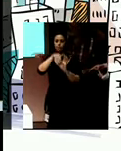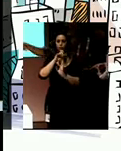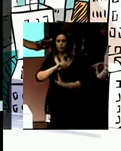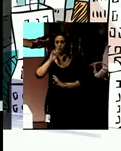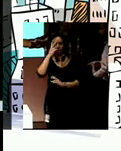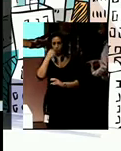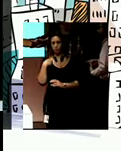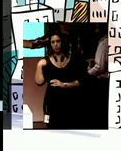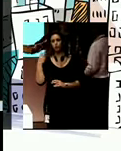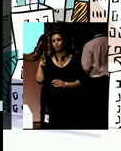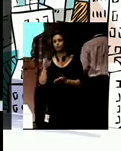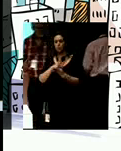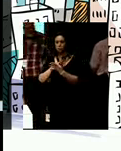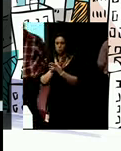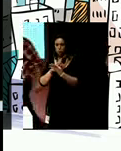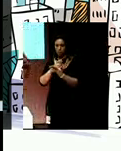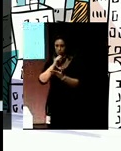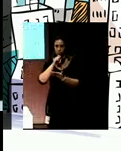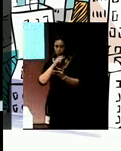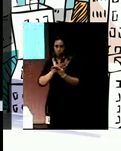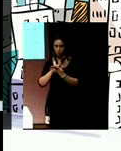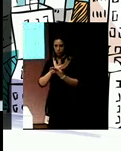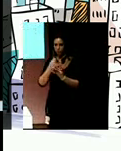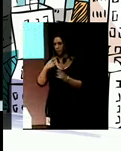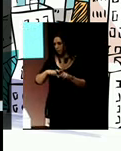technosite of ONCE Foundation. I'm going to moderate this roundtable.